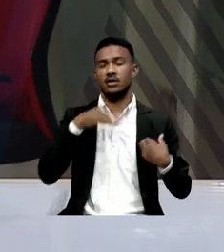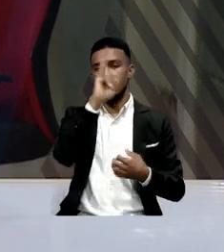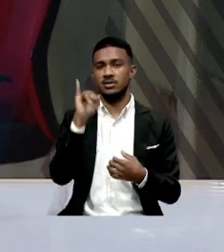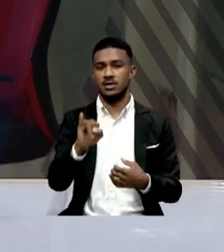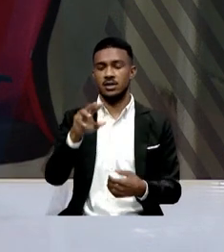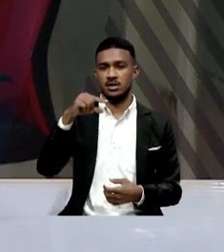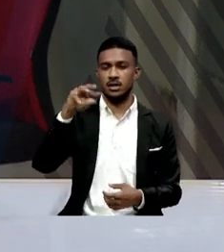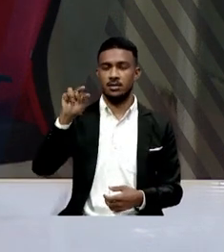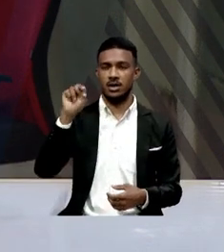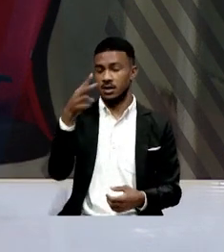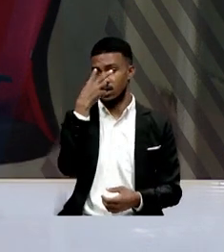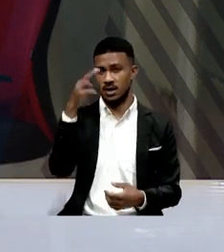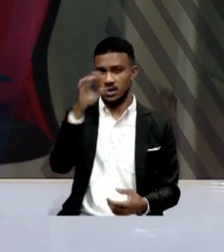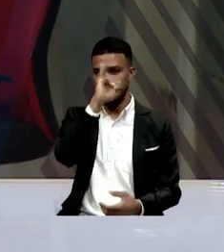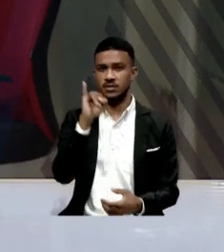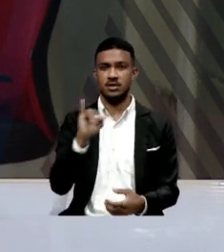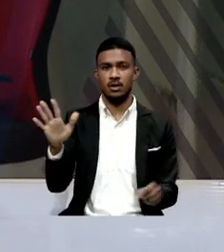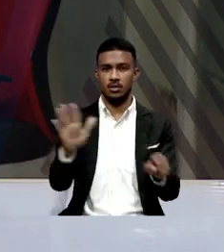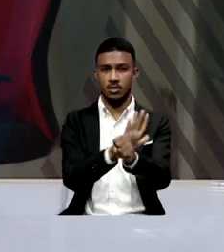Tua irmã está acompanhando a entrevista completa.